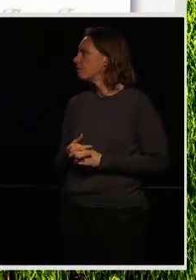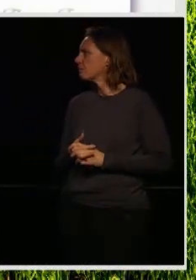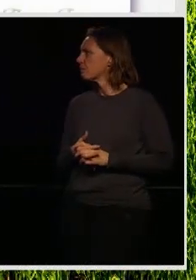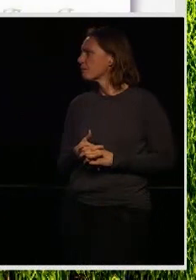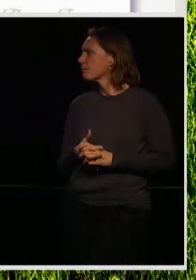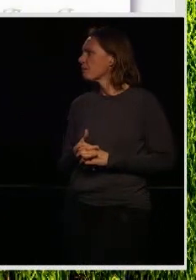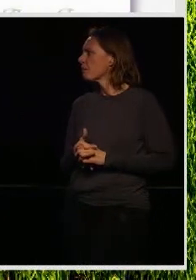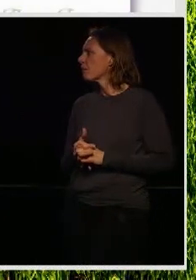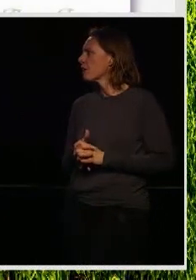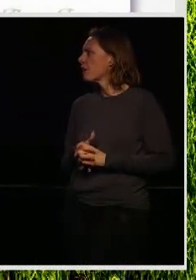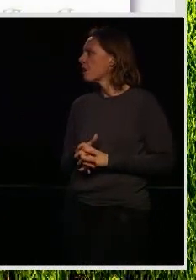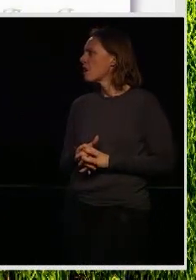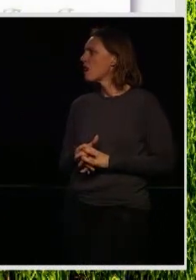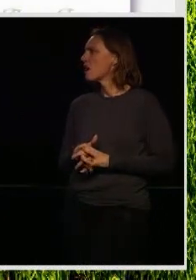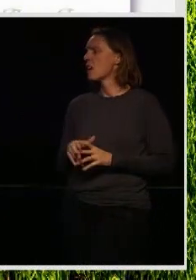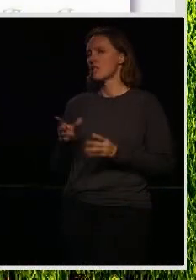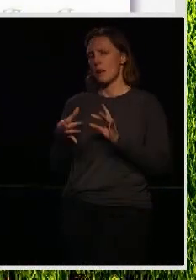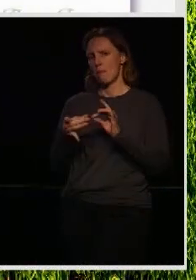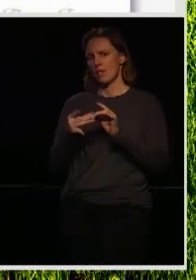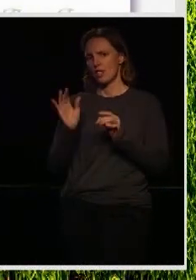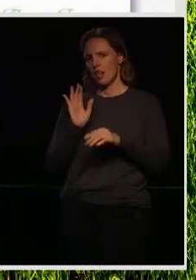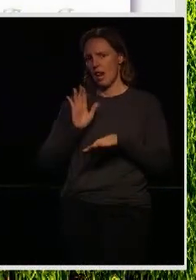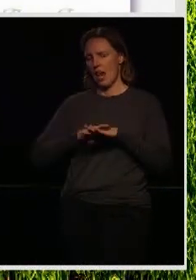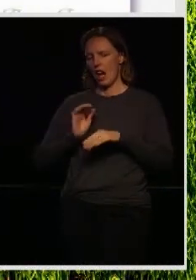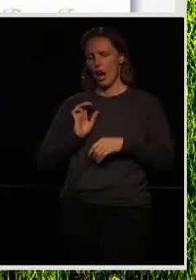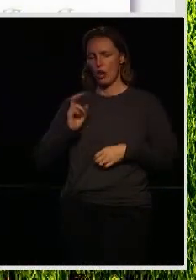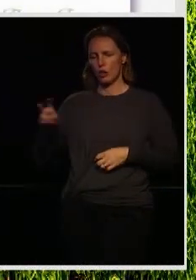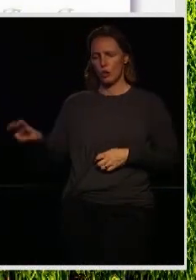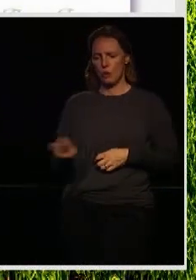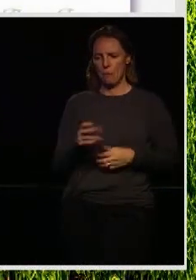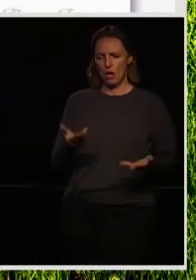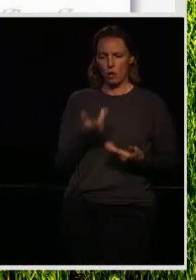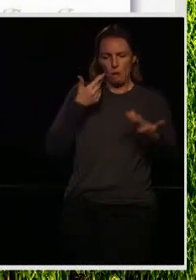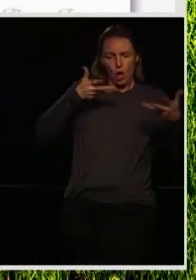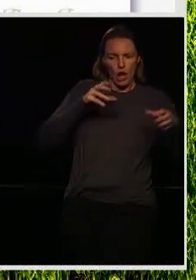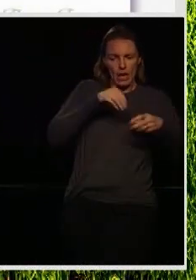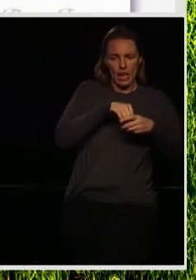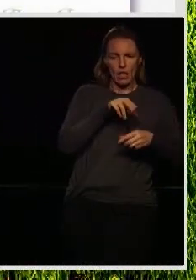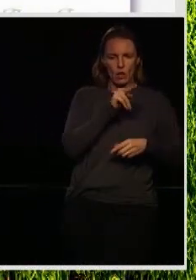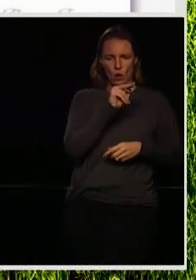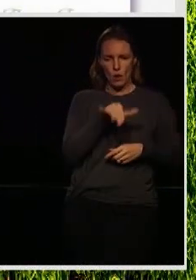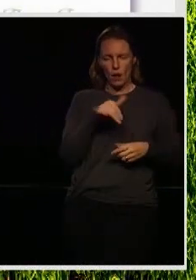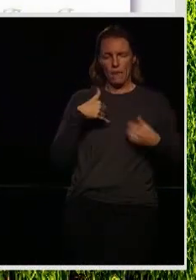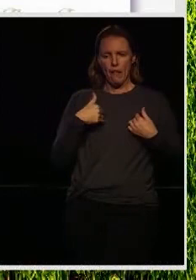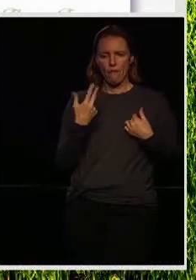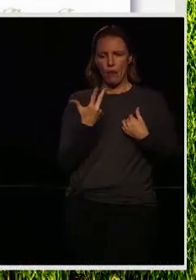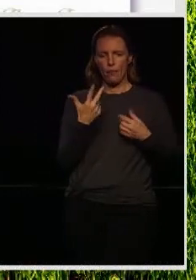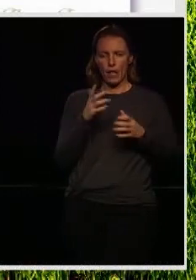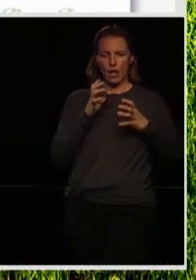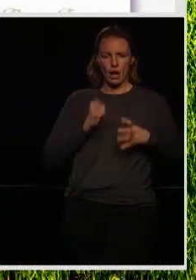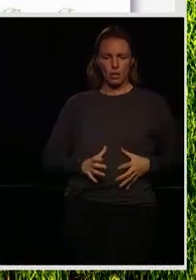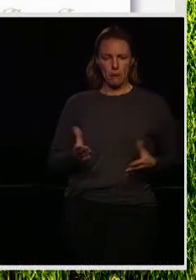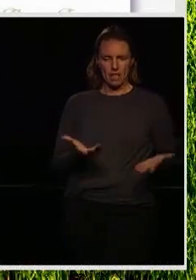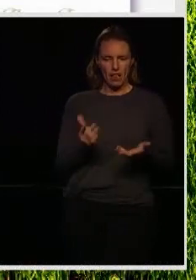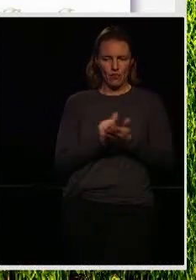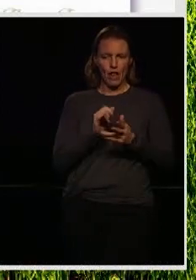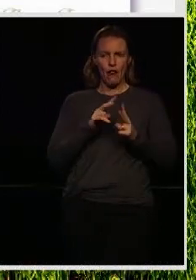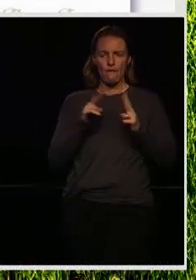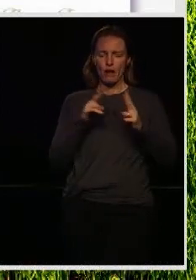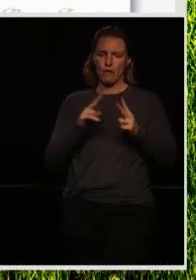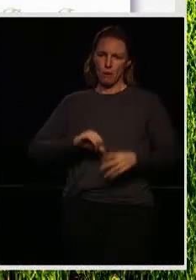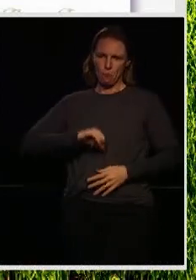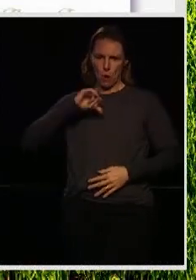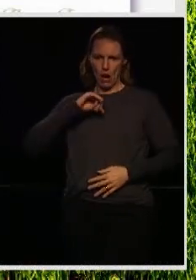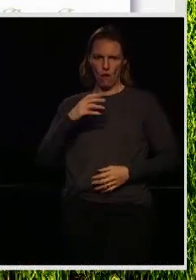As I mentioned on our trip here, we are already in New York. We have three customers here that we're very, very proud